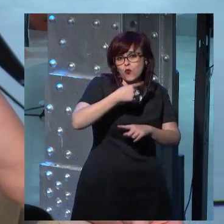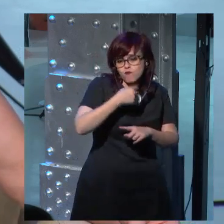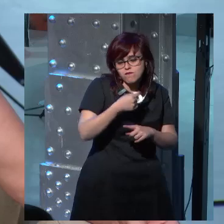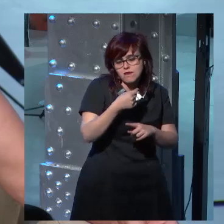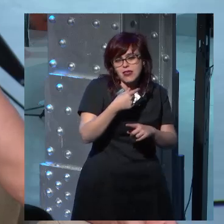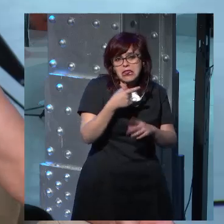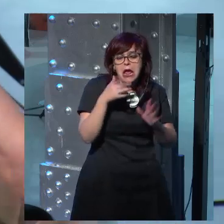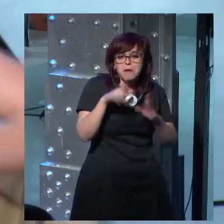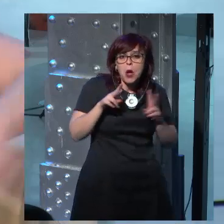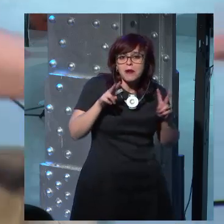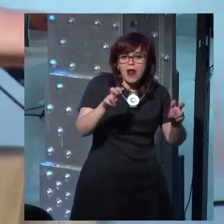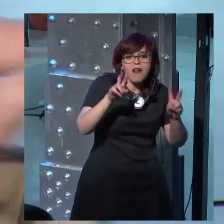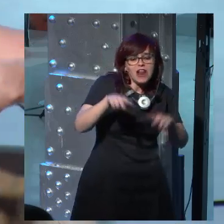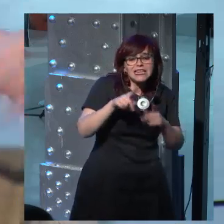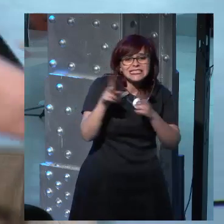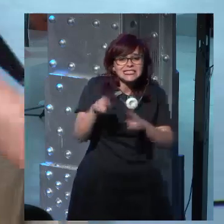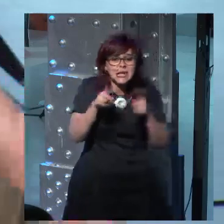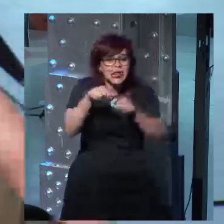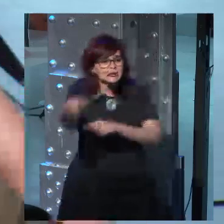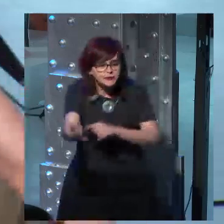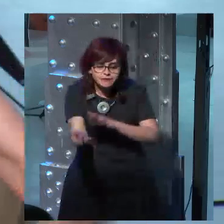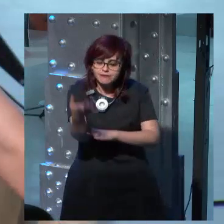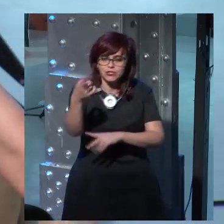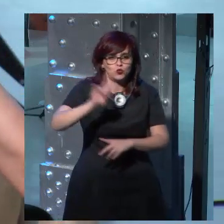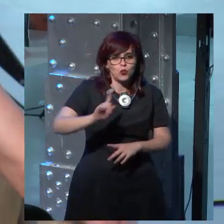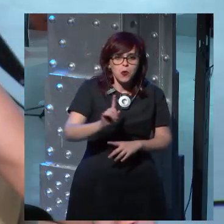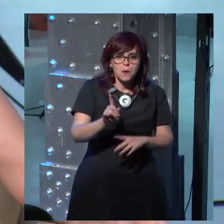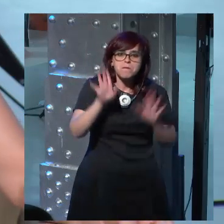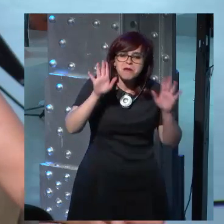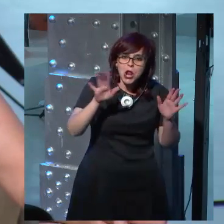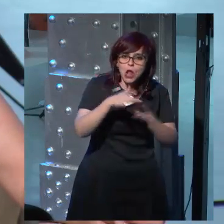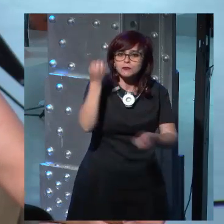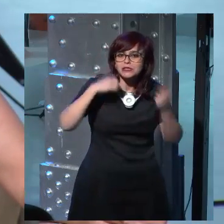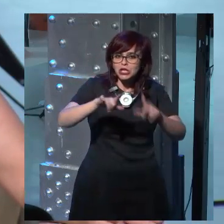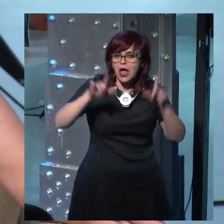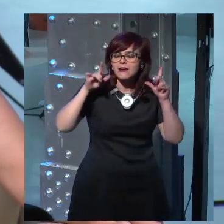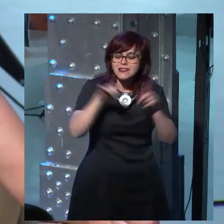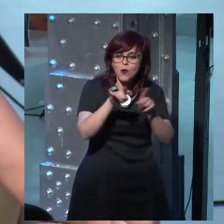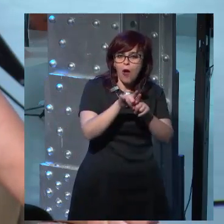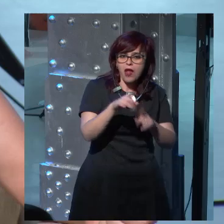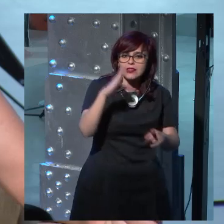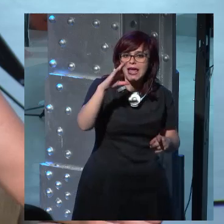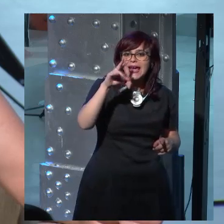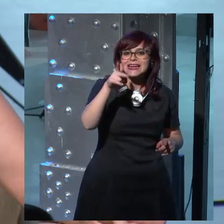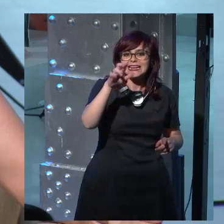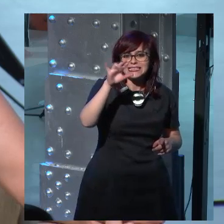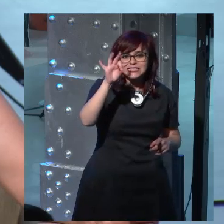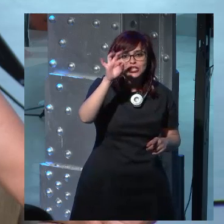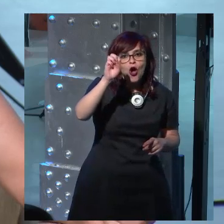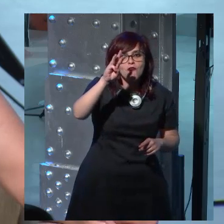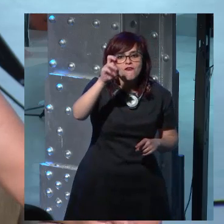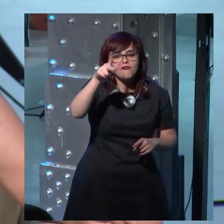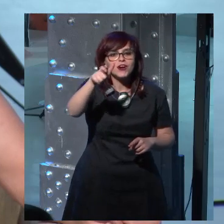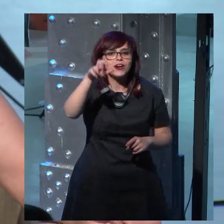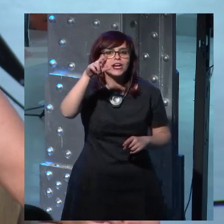air, all peopled with Christopher Guest, normal people, and watching those guys work is like watching great symphonic